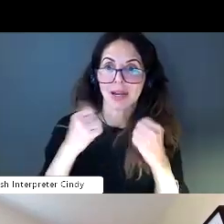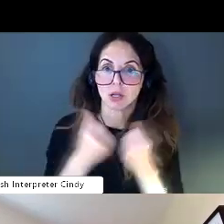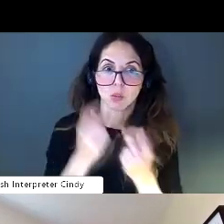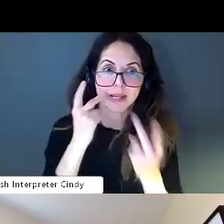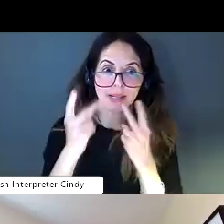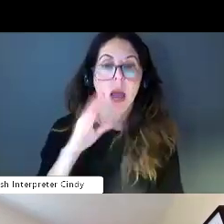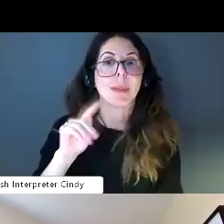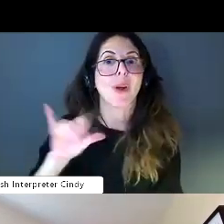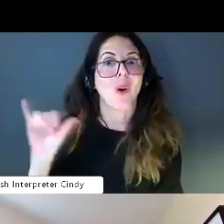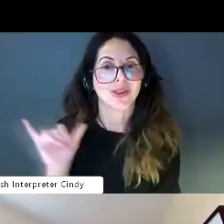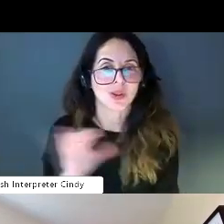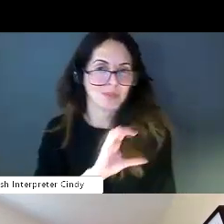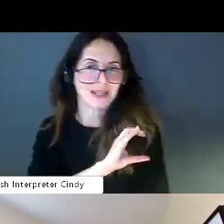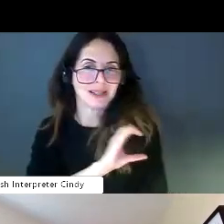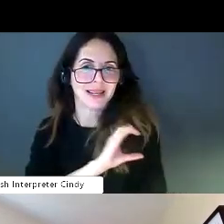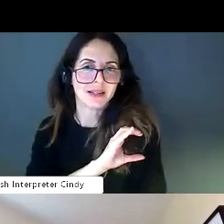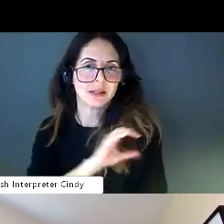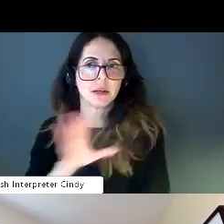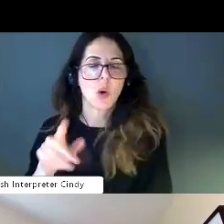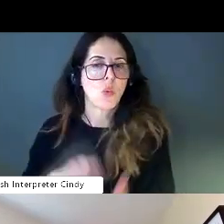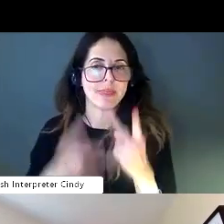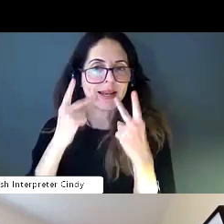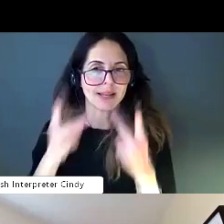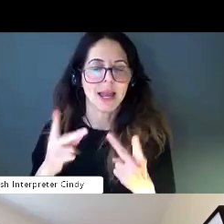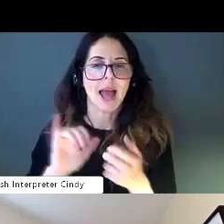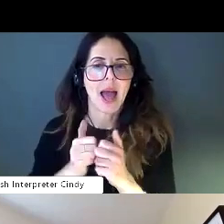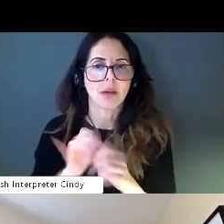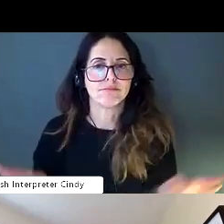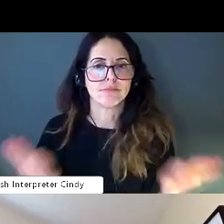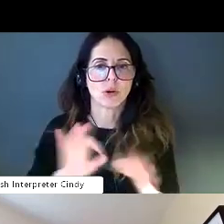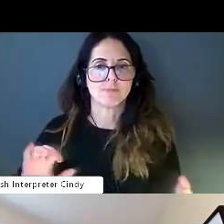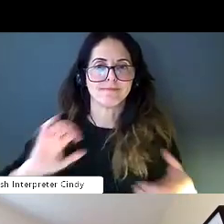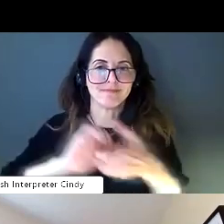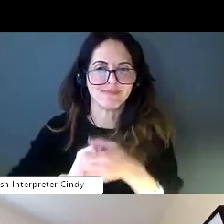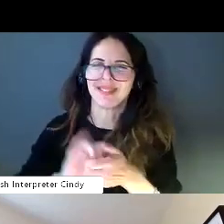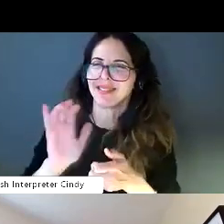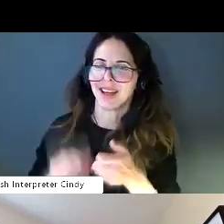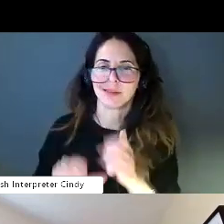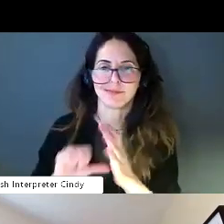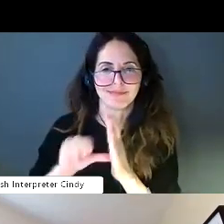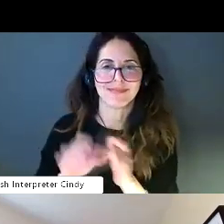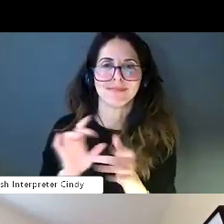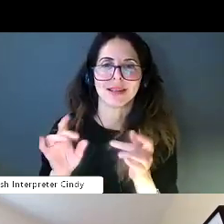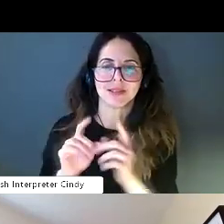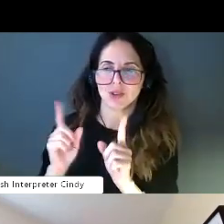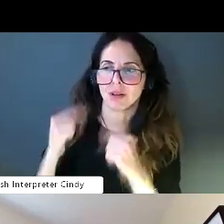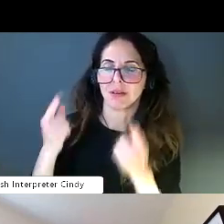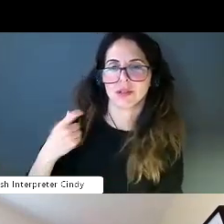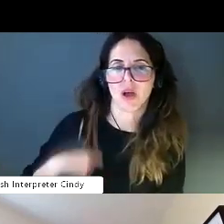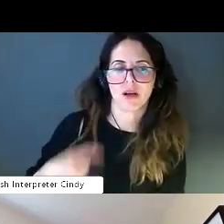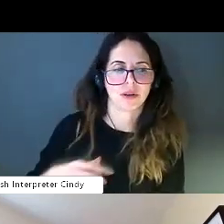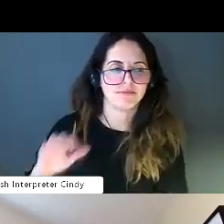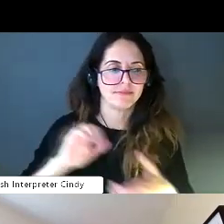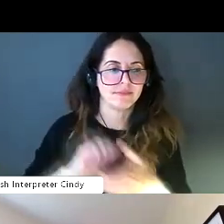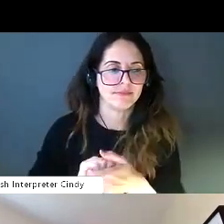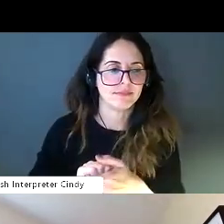also what police deal with and how we need to work together collaboratively, which I think has been the message throughout this conference. And I'm seeing